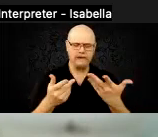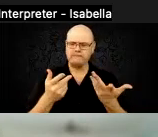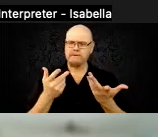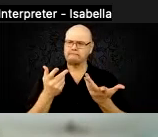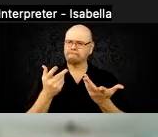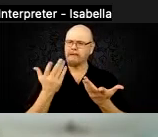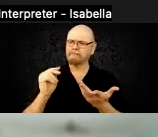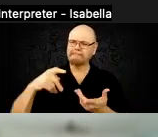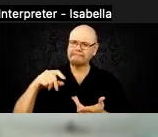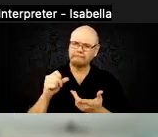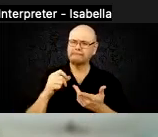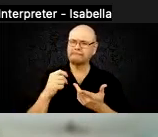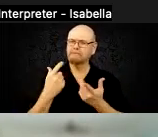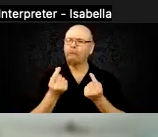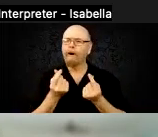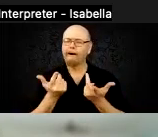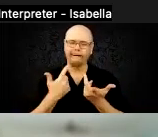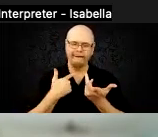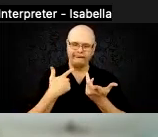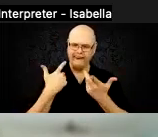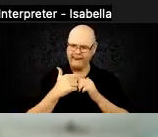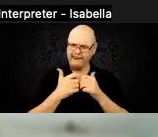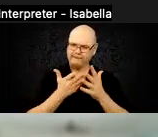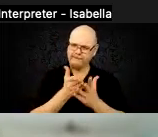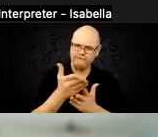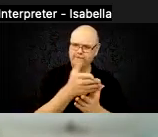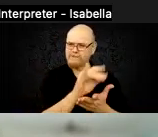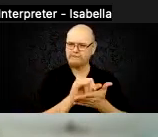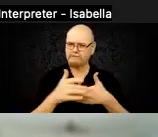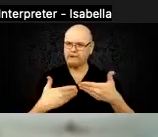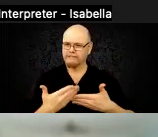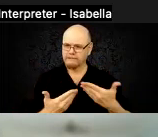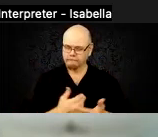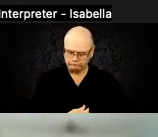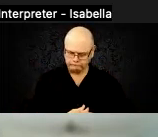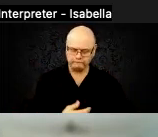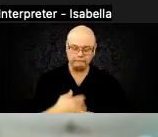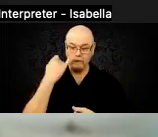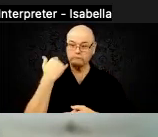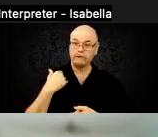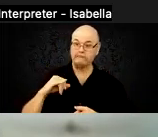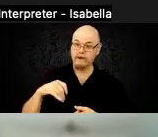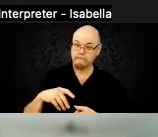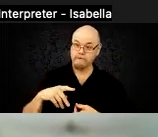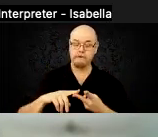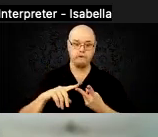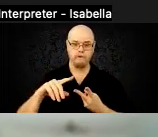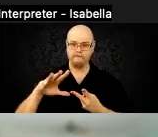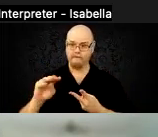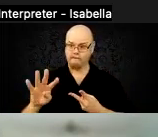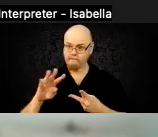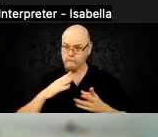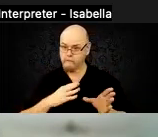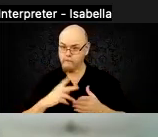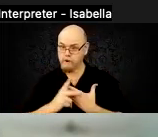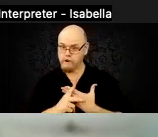if your child or if you as an individual have an IEP in school or a 504 plan, those outline a lot of what your